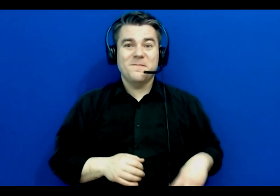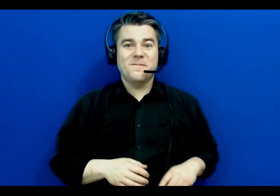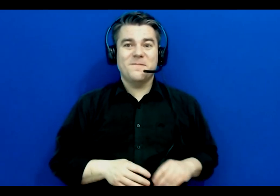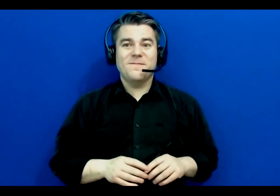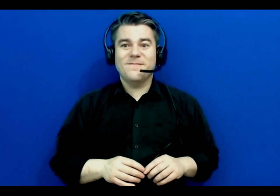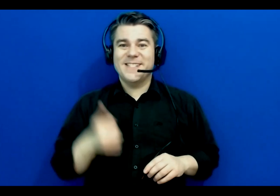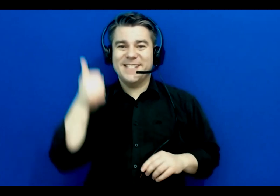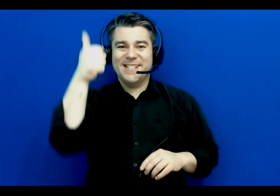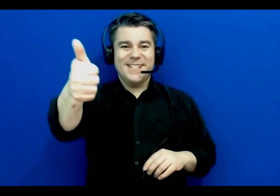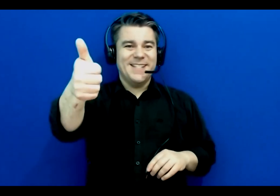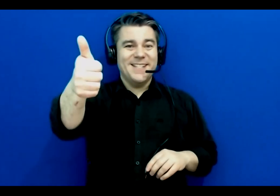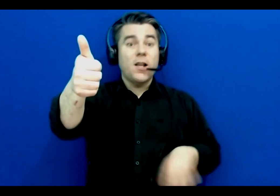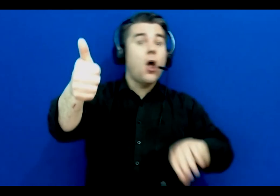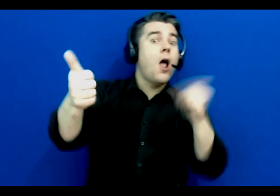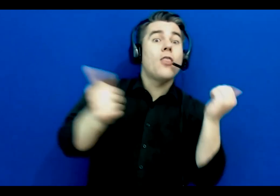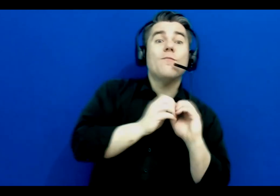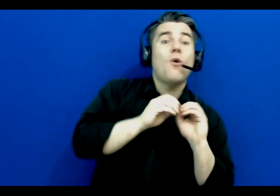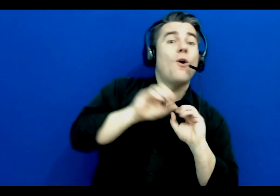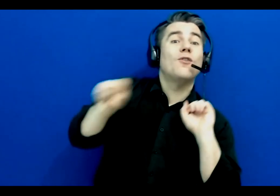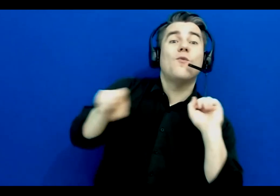All right. Any other questions?